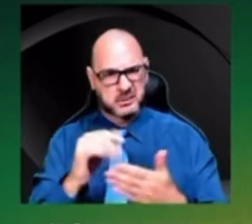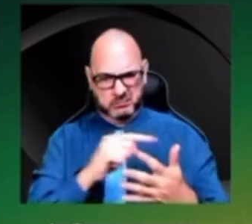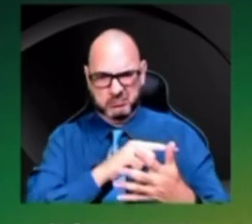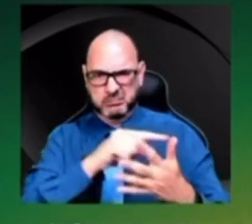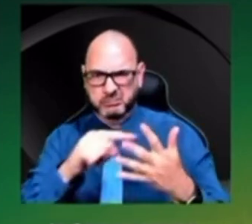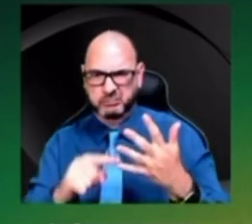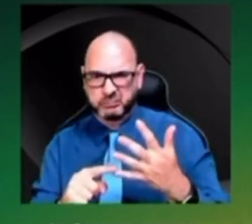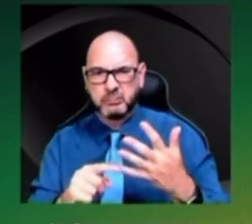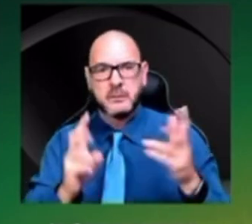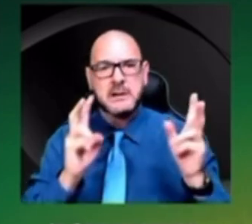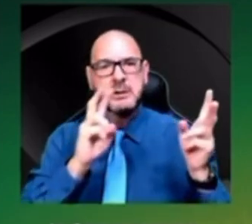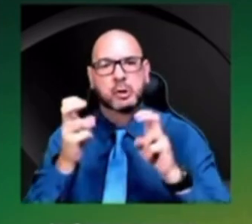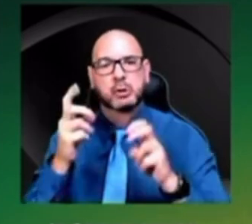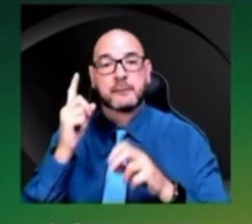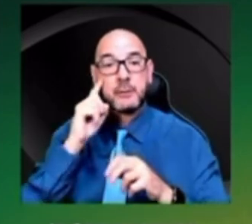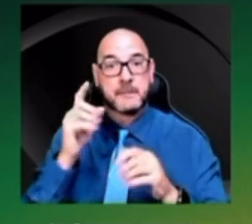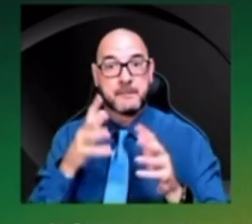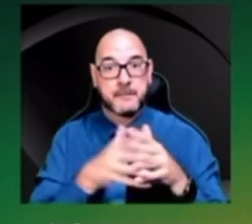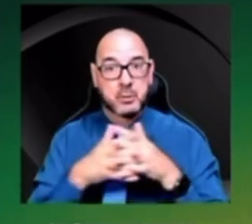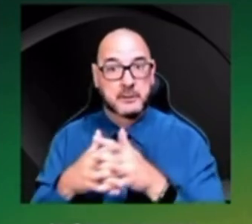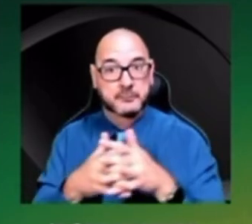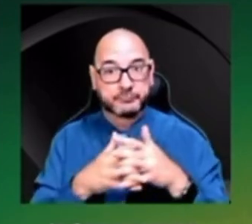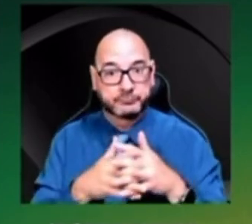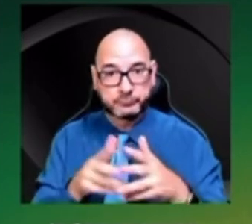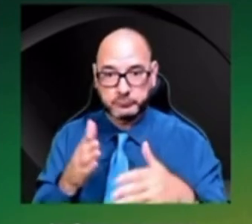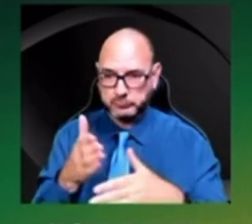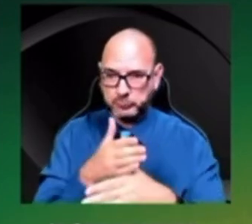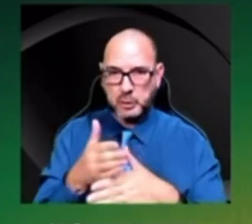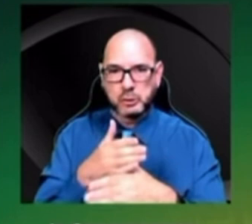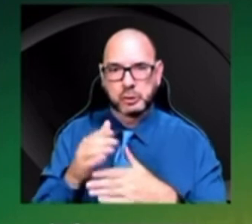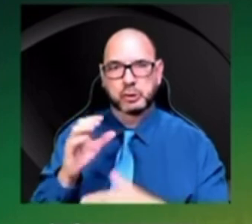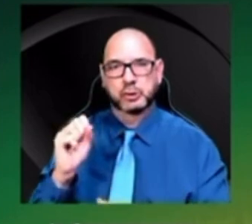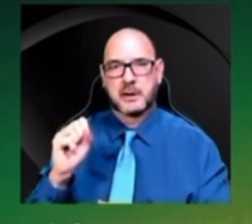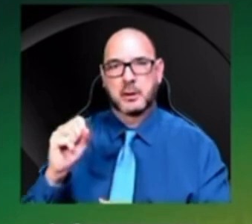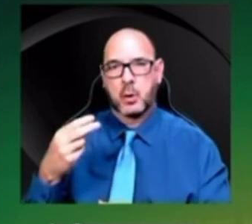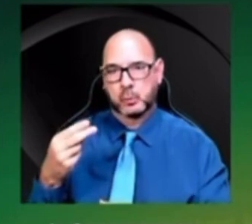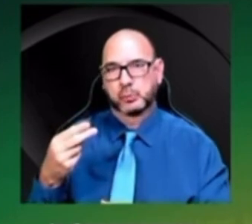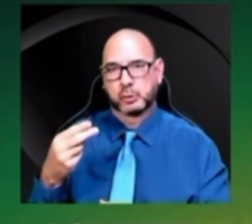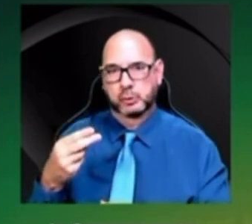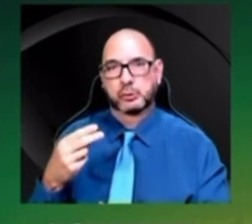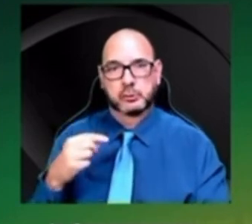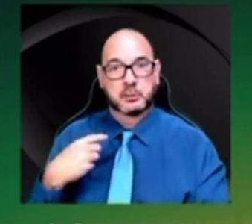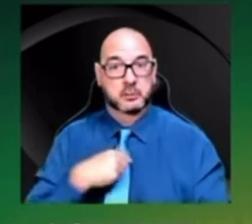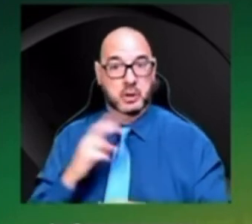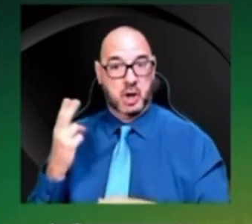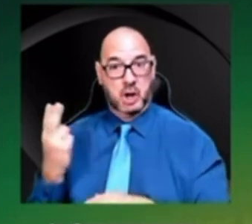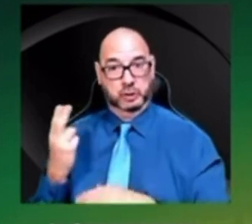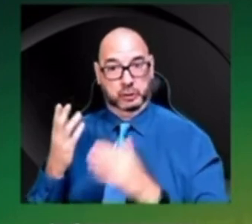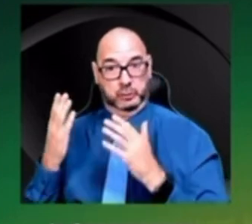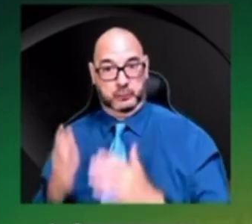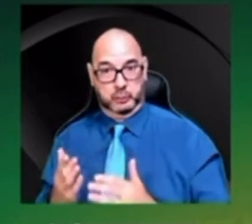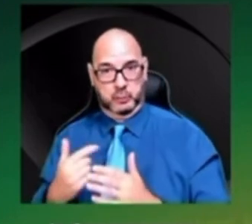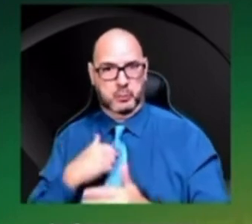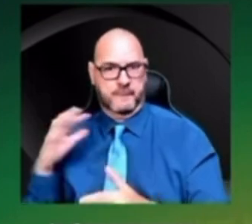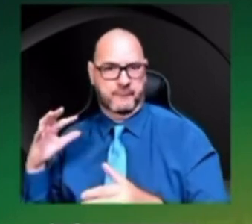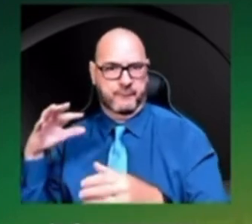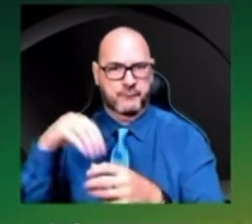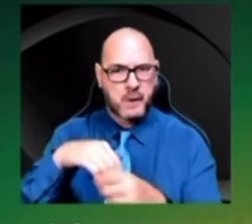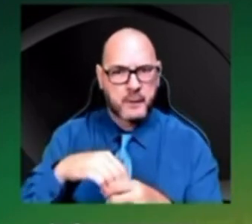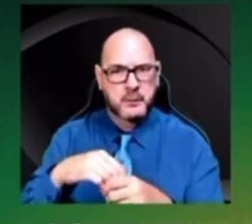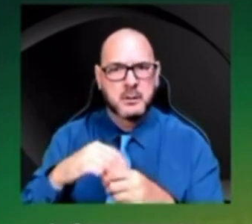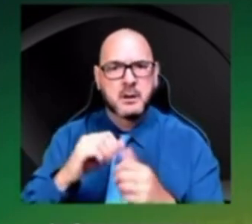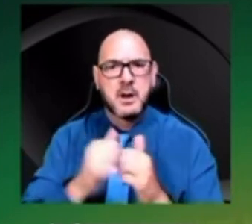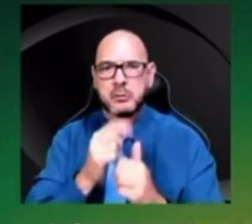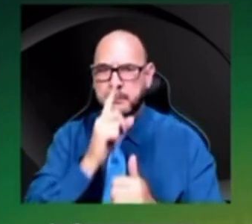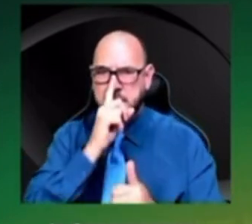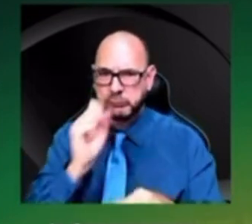of shareholders or our consumers to know that we're engaged in a way that there are certain shared priorities in